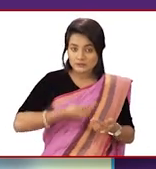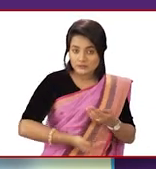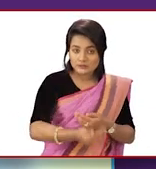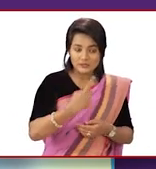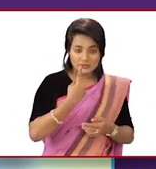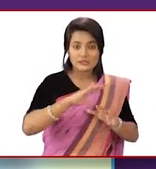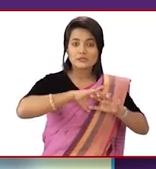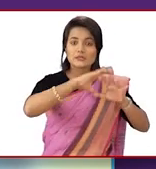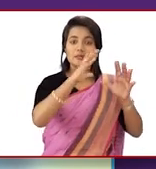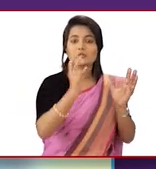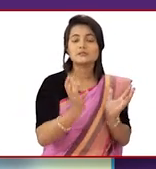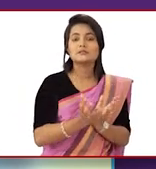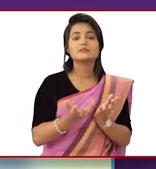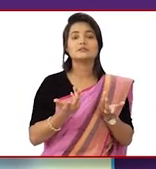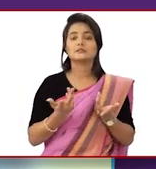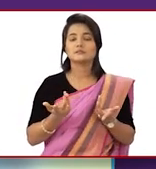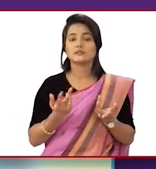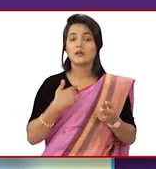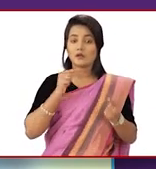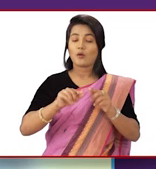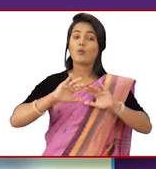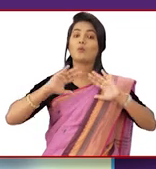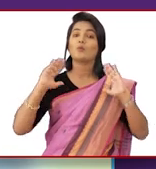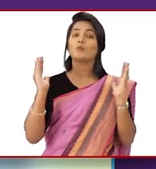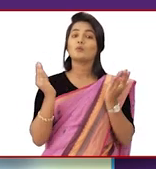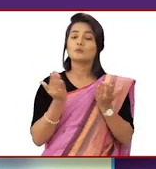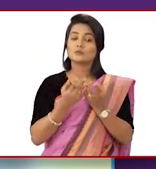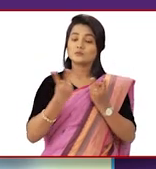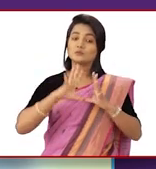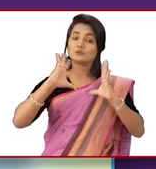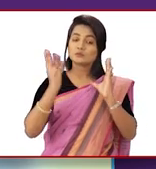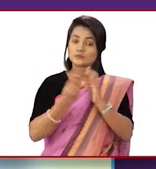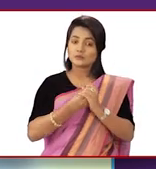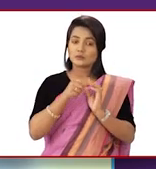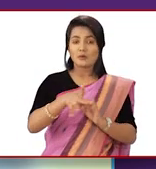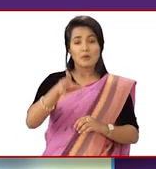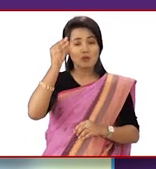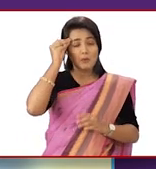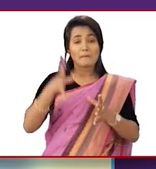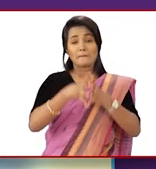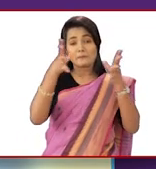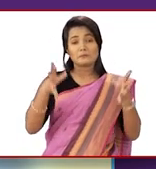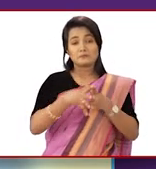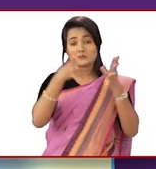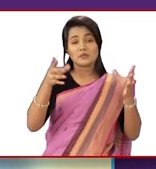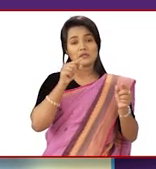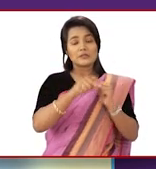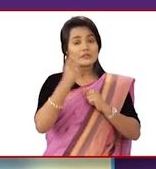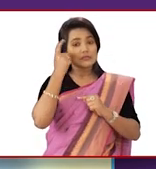rap. So what I'm saying is it's so global, everything. So they know more than what we think they